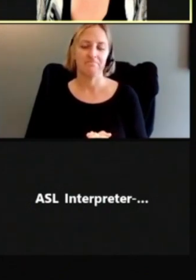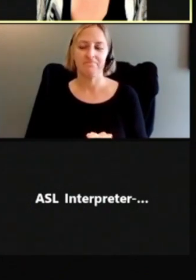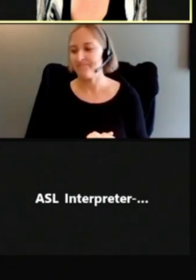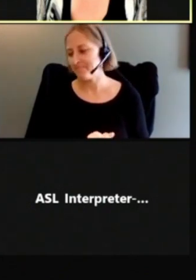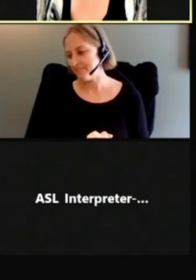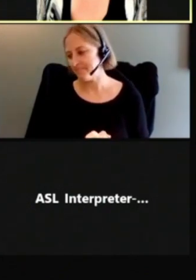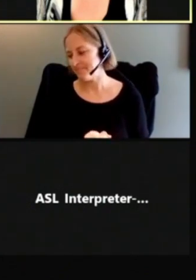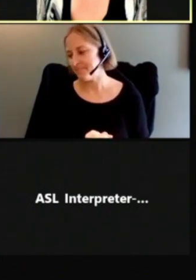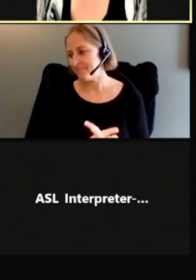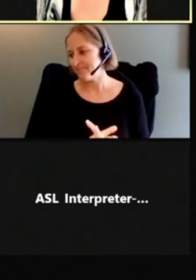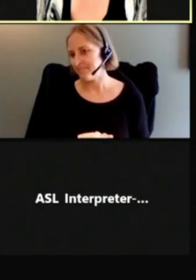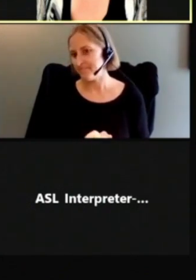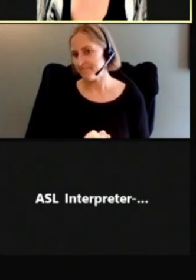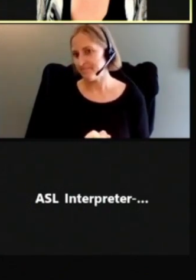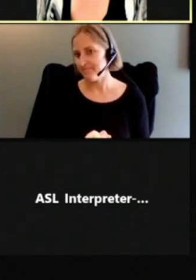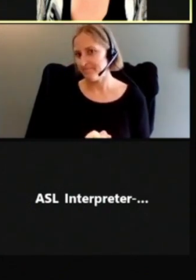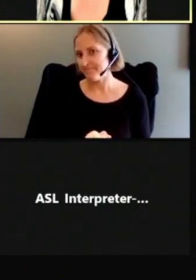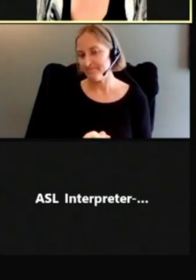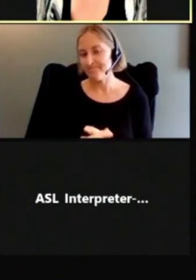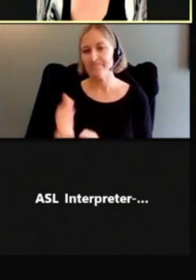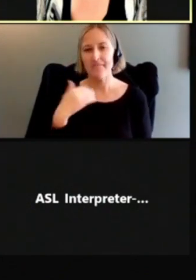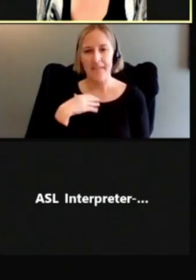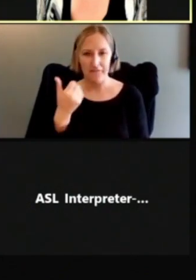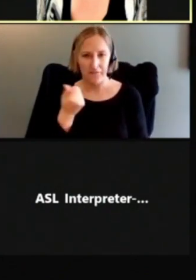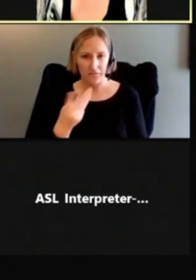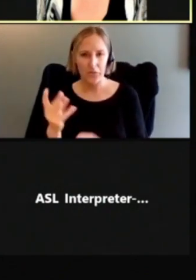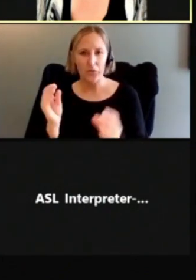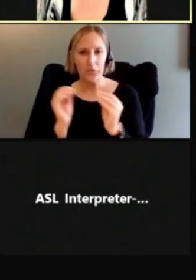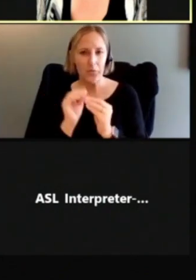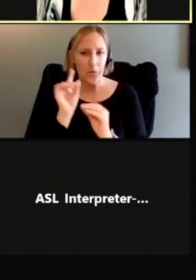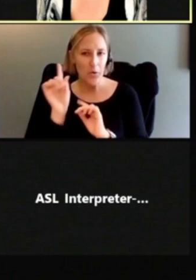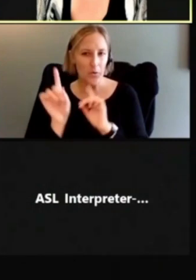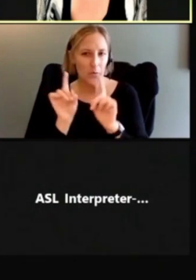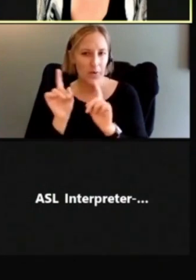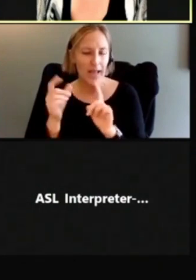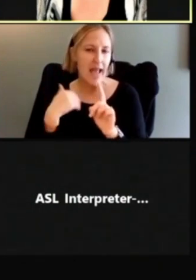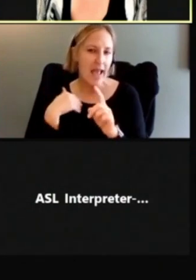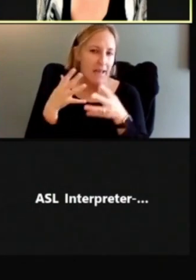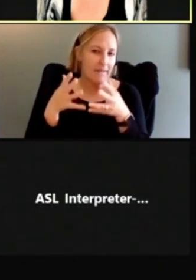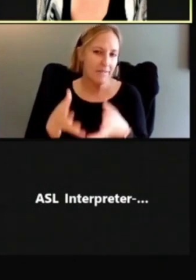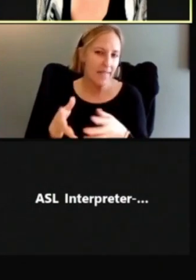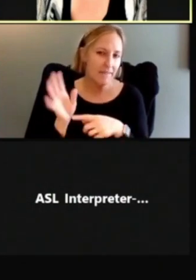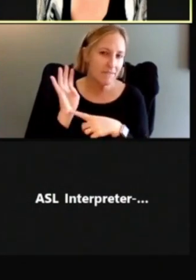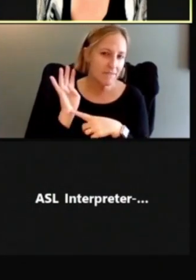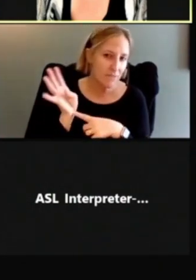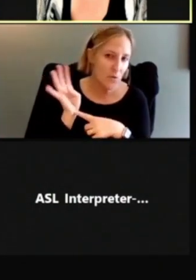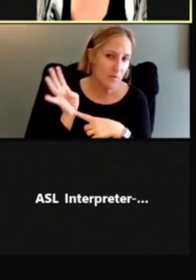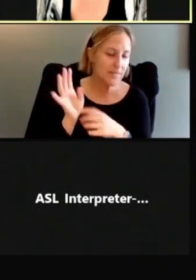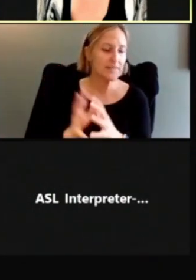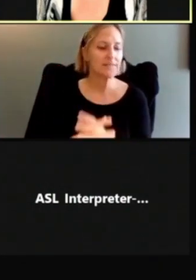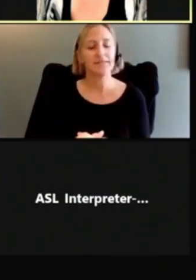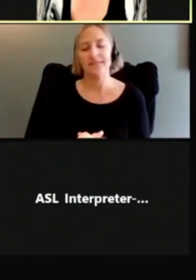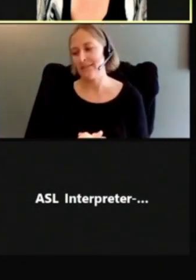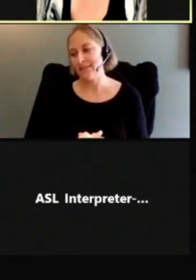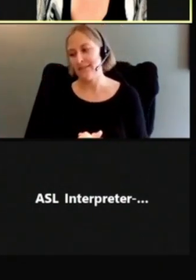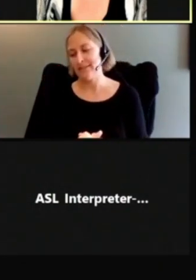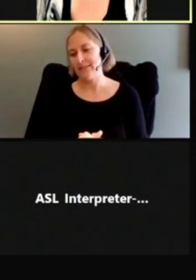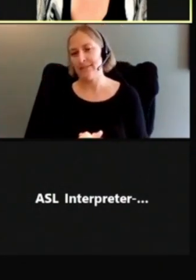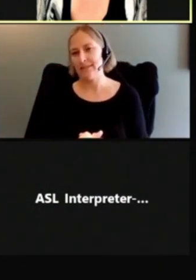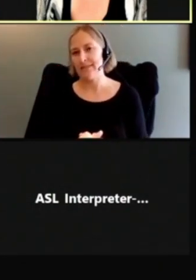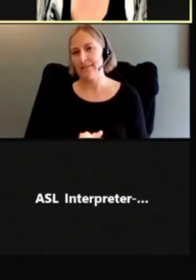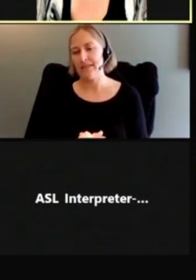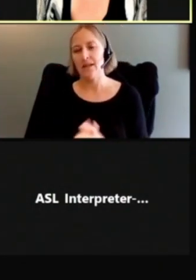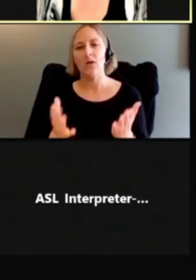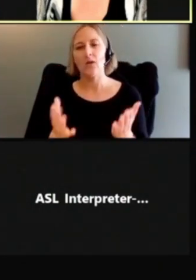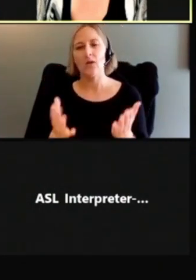Let's see, we have a few more here. We've got about 4 minutes. All right, what platforms do you